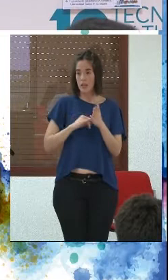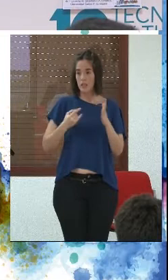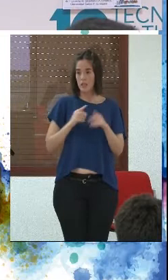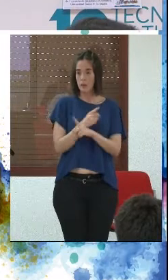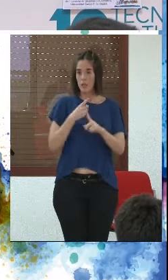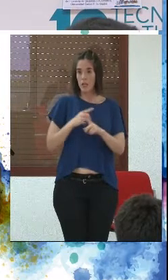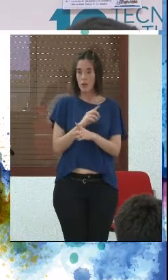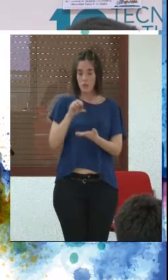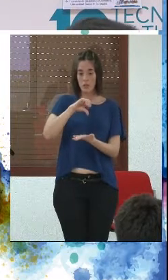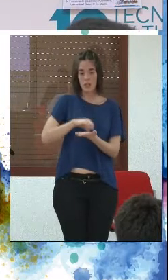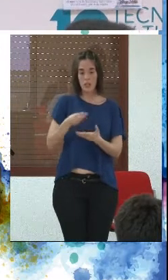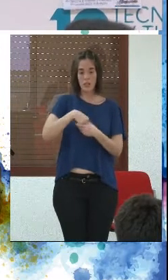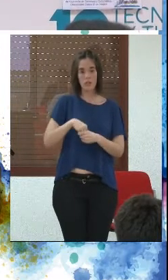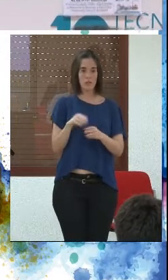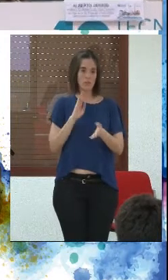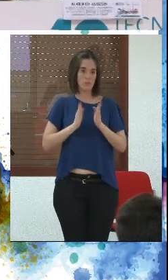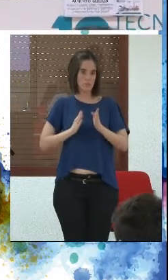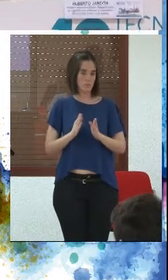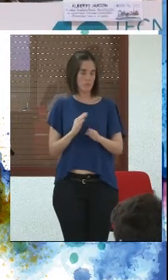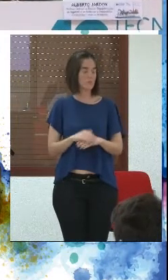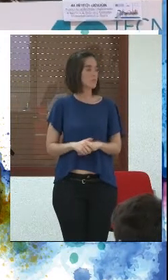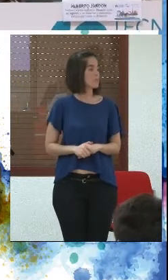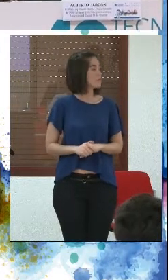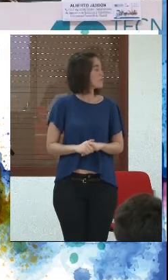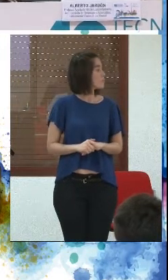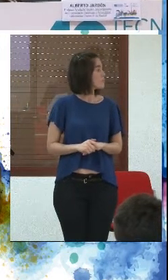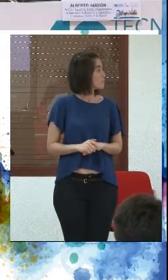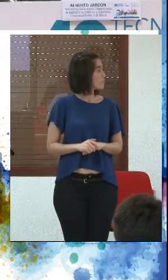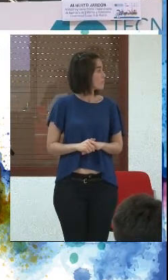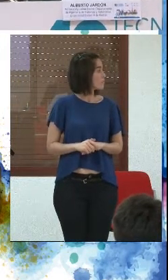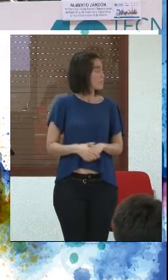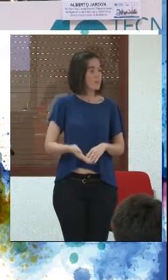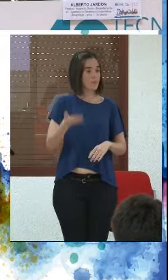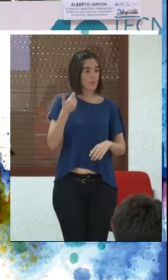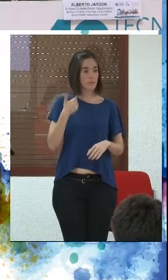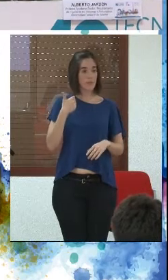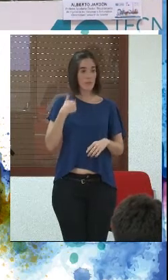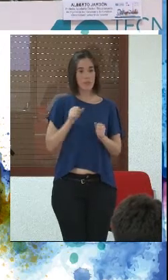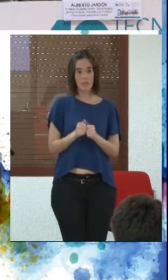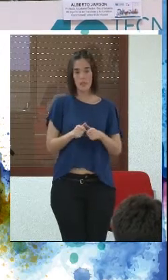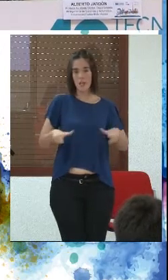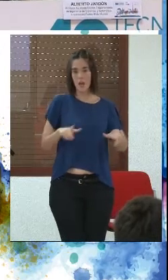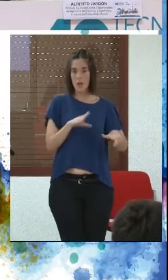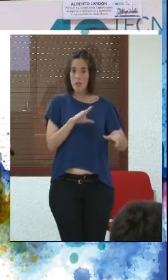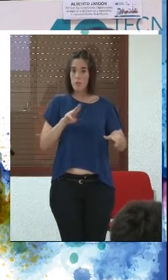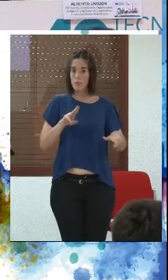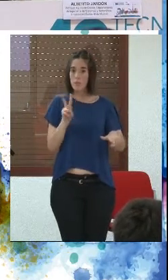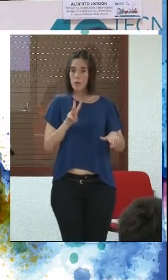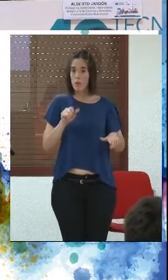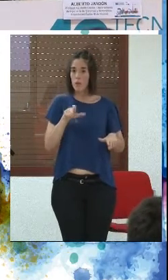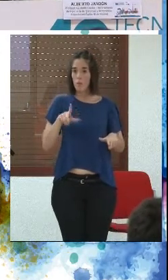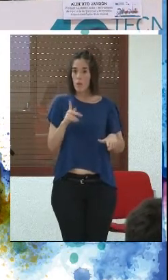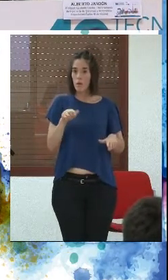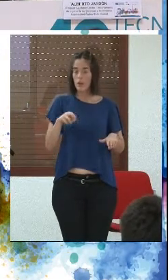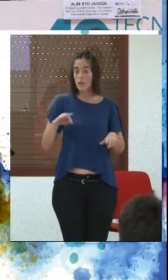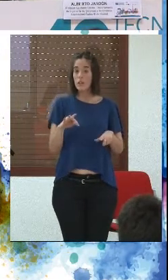to introduce the central motor system in the rehabilitation therapies. The CP Walker platform is